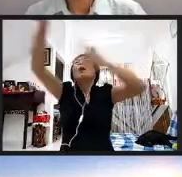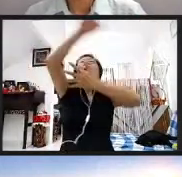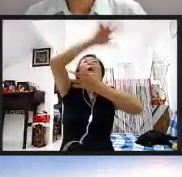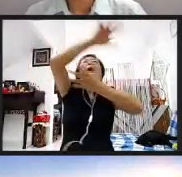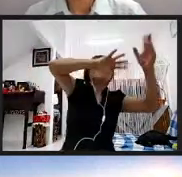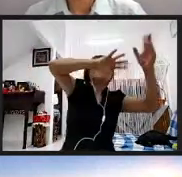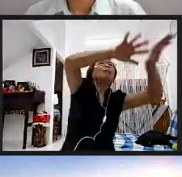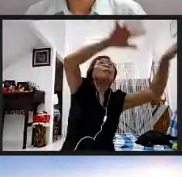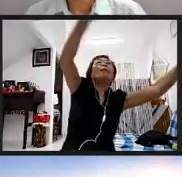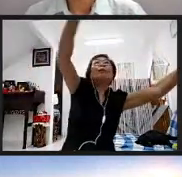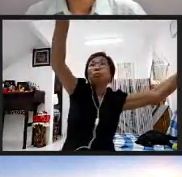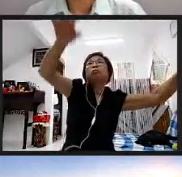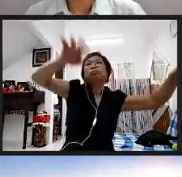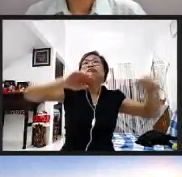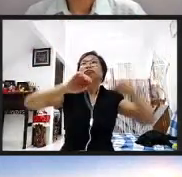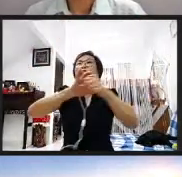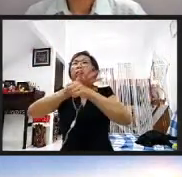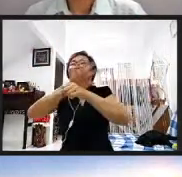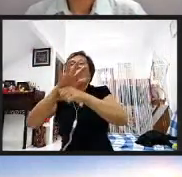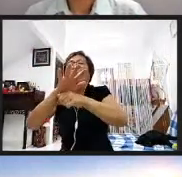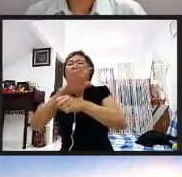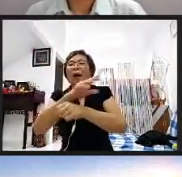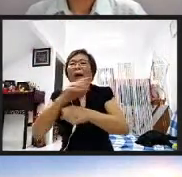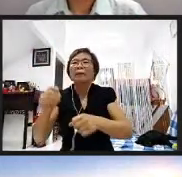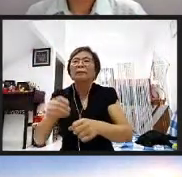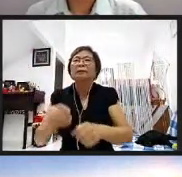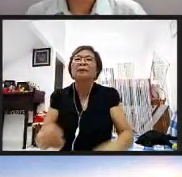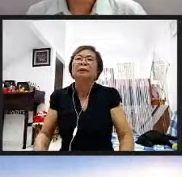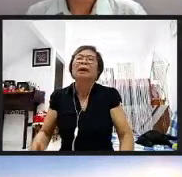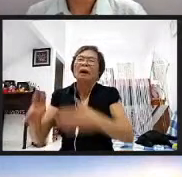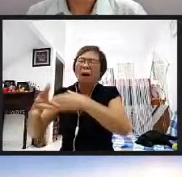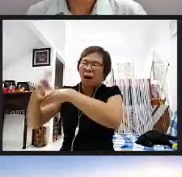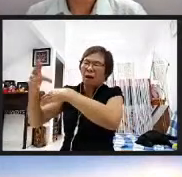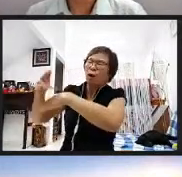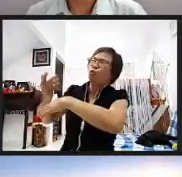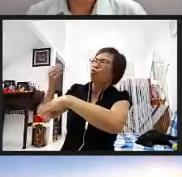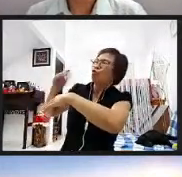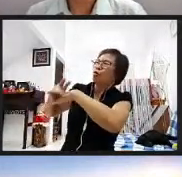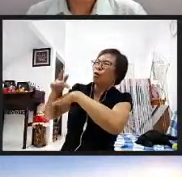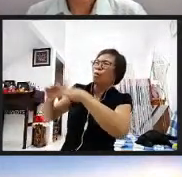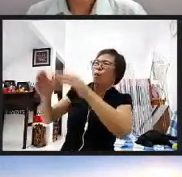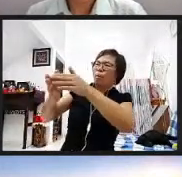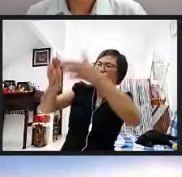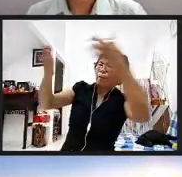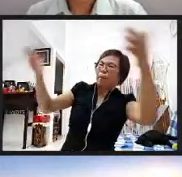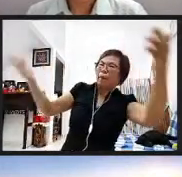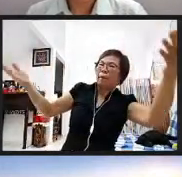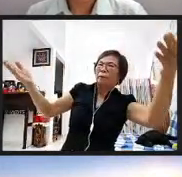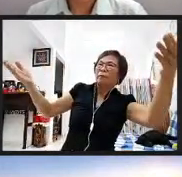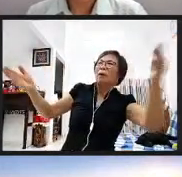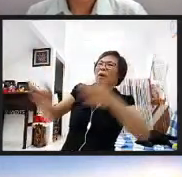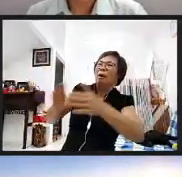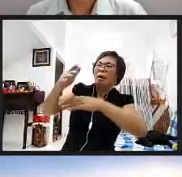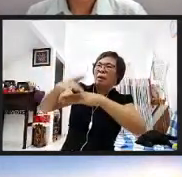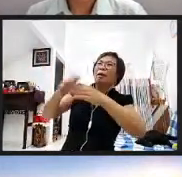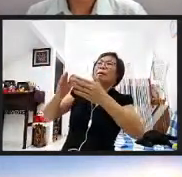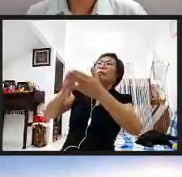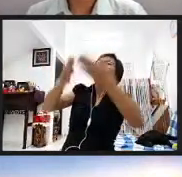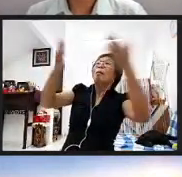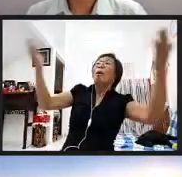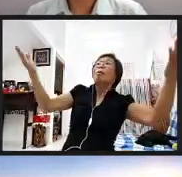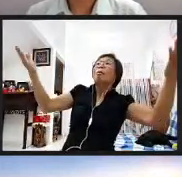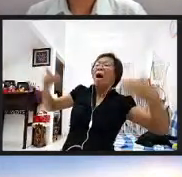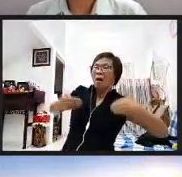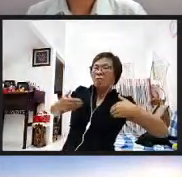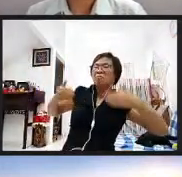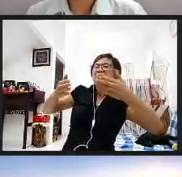fact, in the initial stage when newspaper was publicizing the presence of